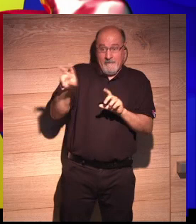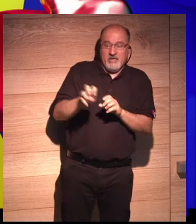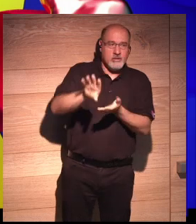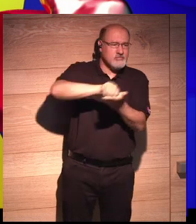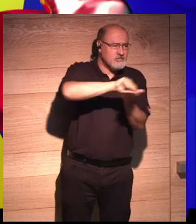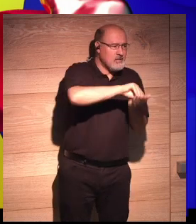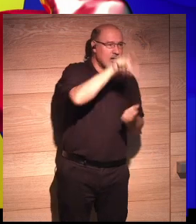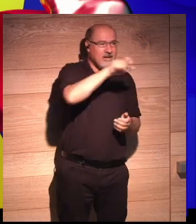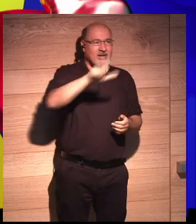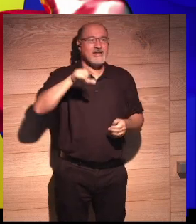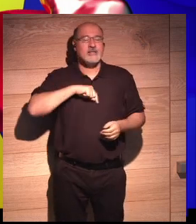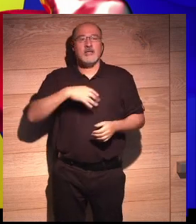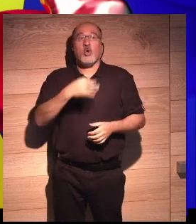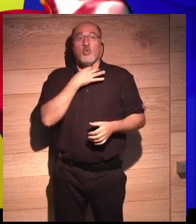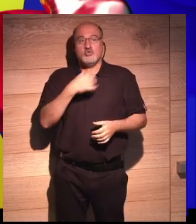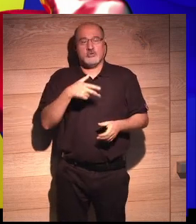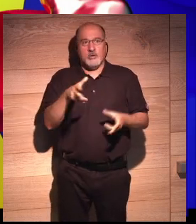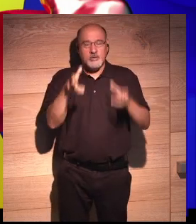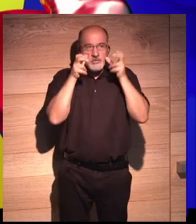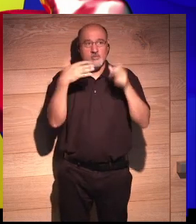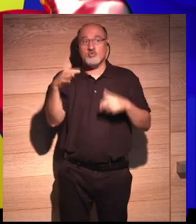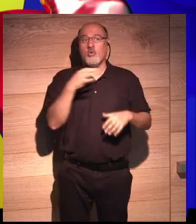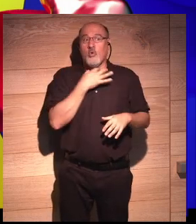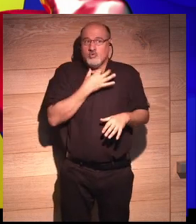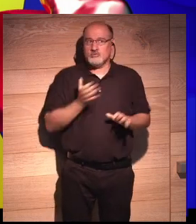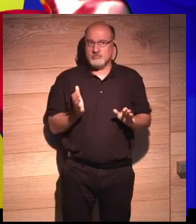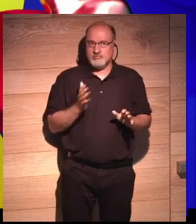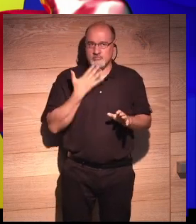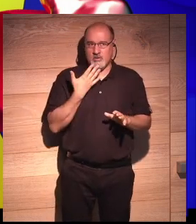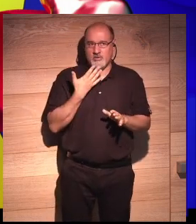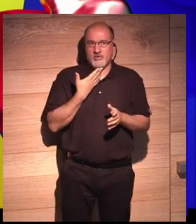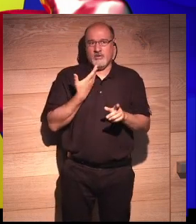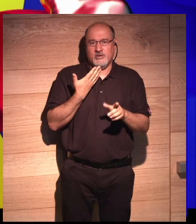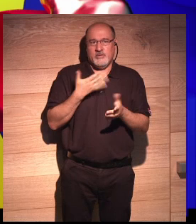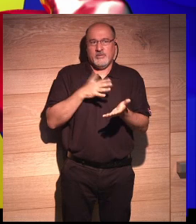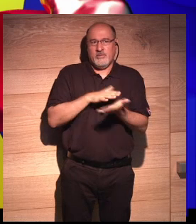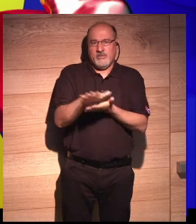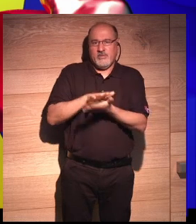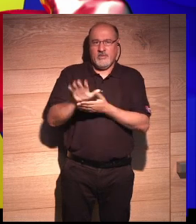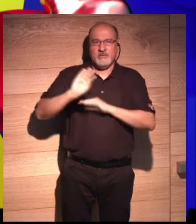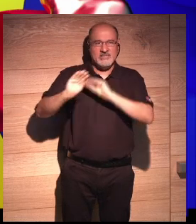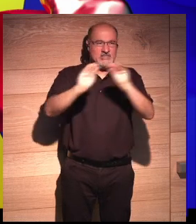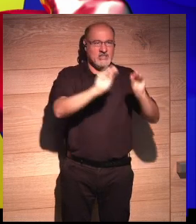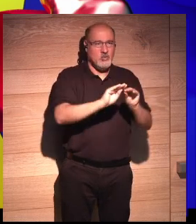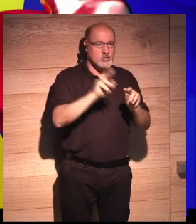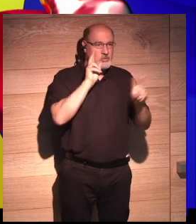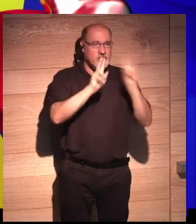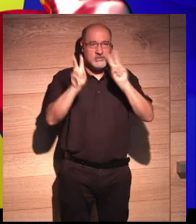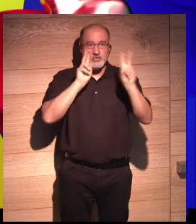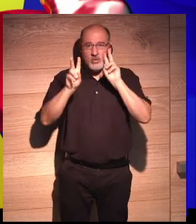totally changes when your visual stimuli alters and the sonic aspects alter as